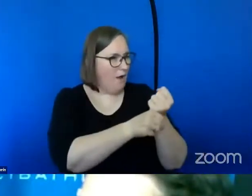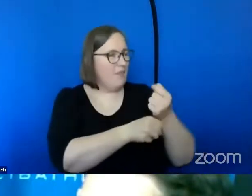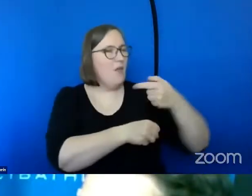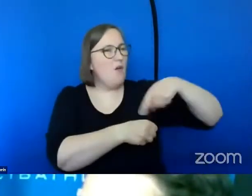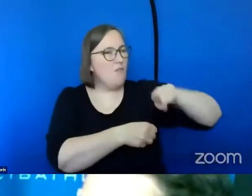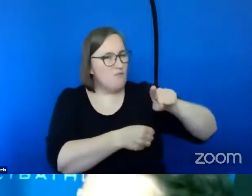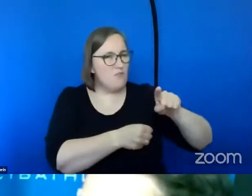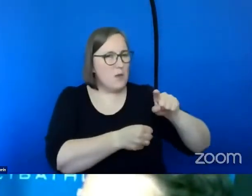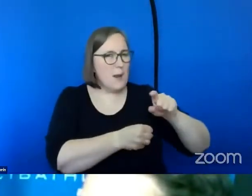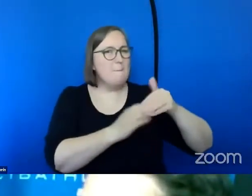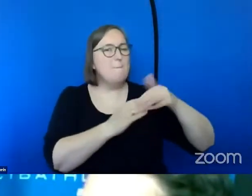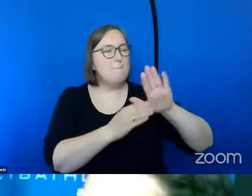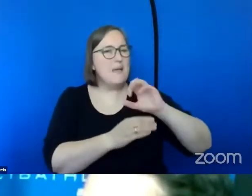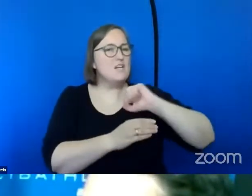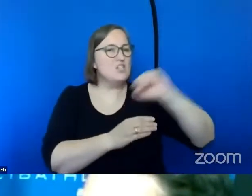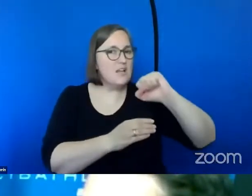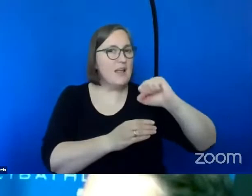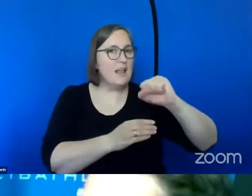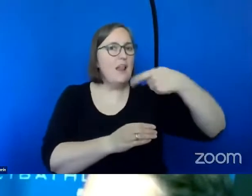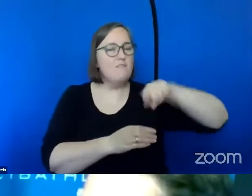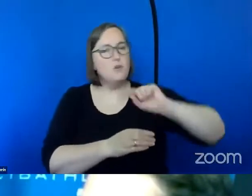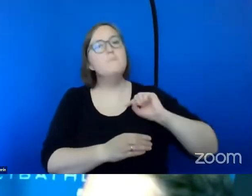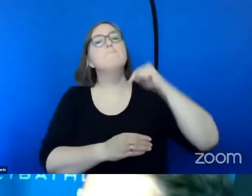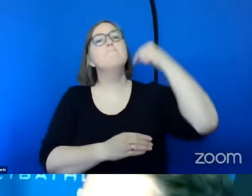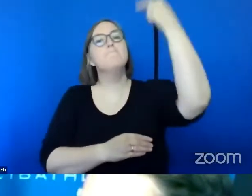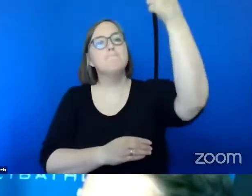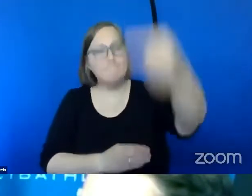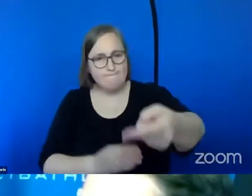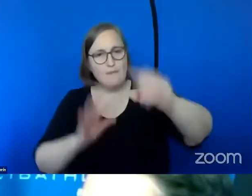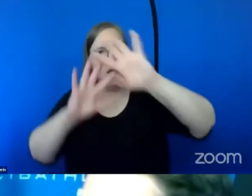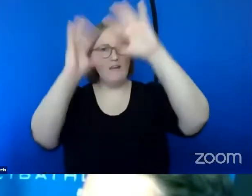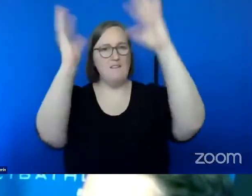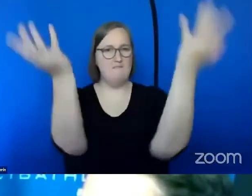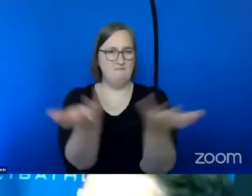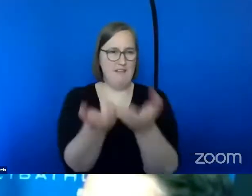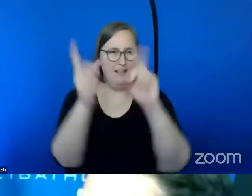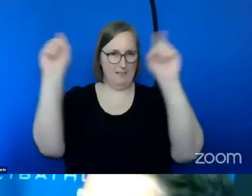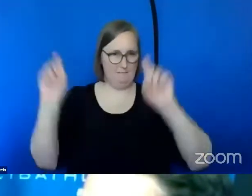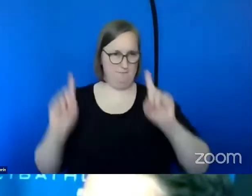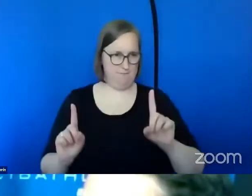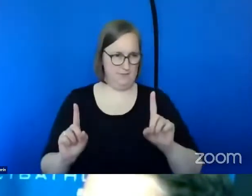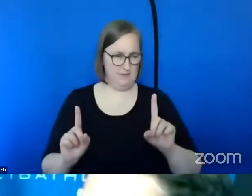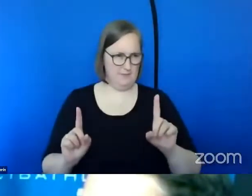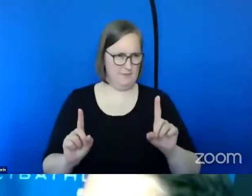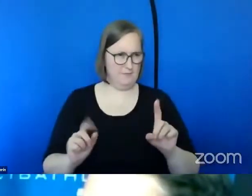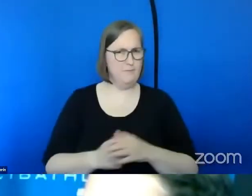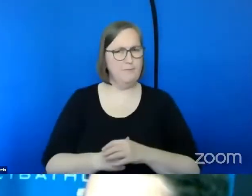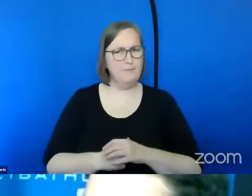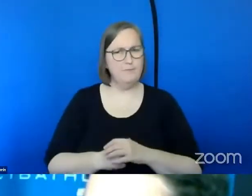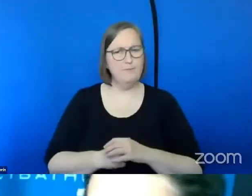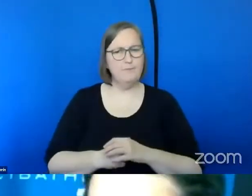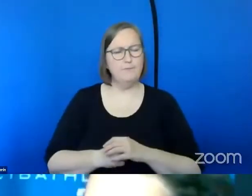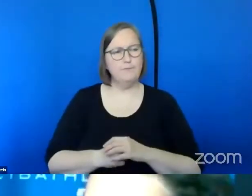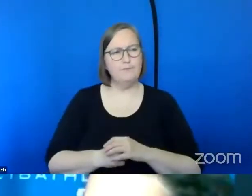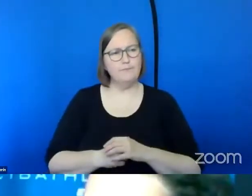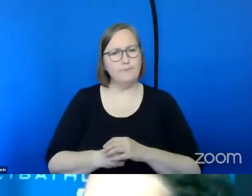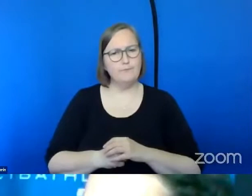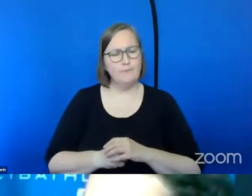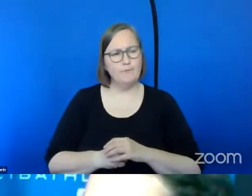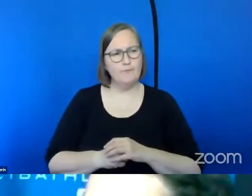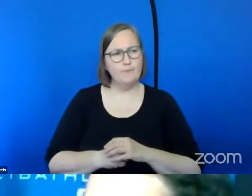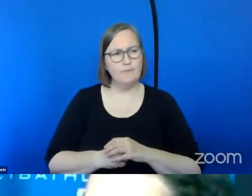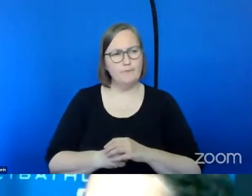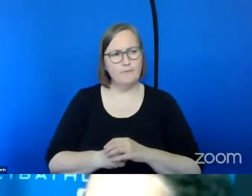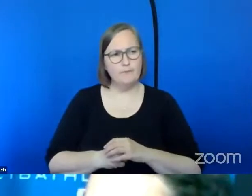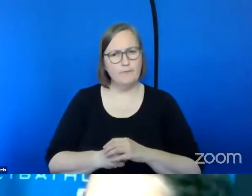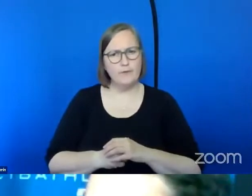Yeah, you must know that during my life, I don't wear prosthesis, and I just wear it when I practice